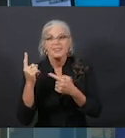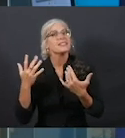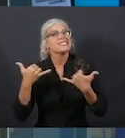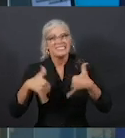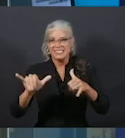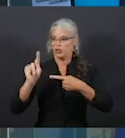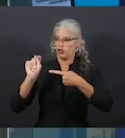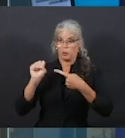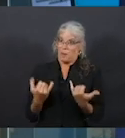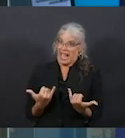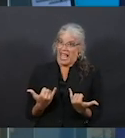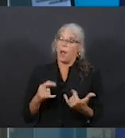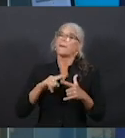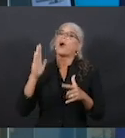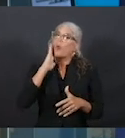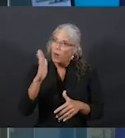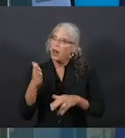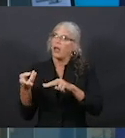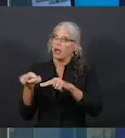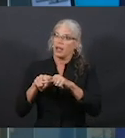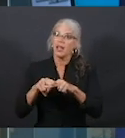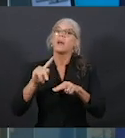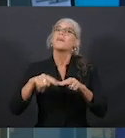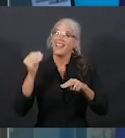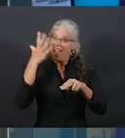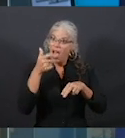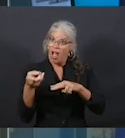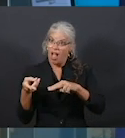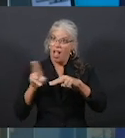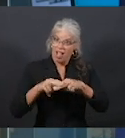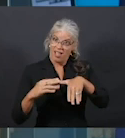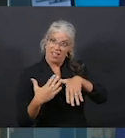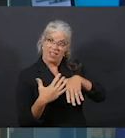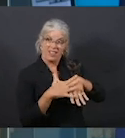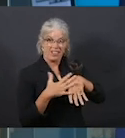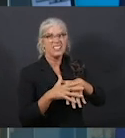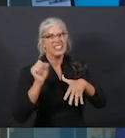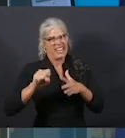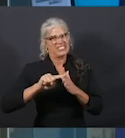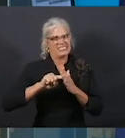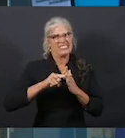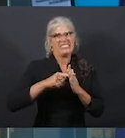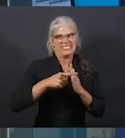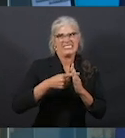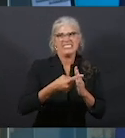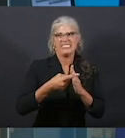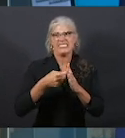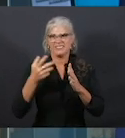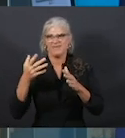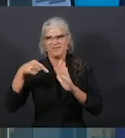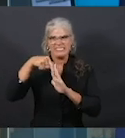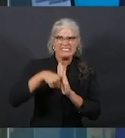storm now, it's possible that you could have serious intensification between now and landfall. It could get up to